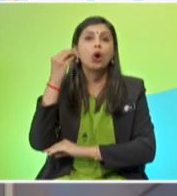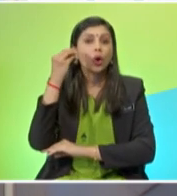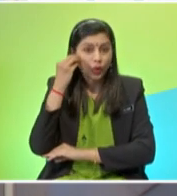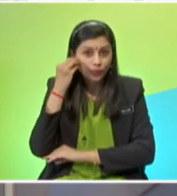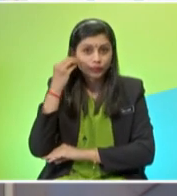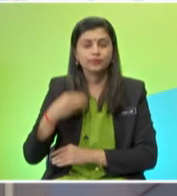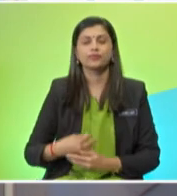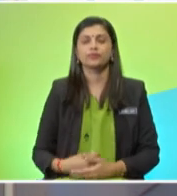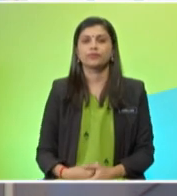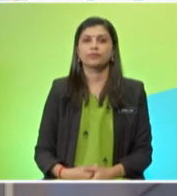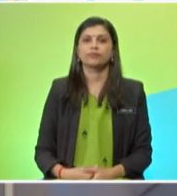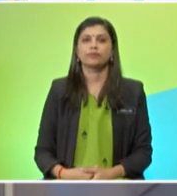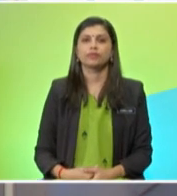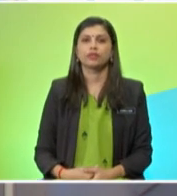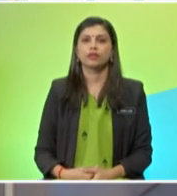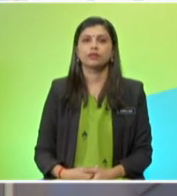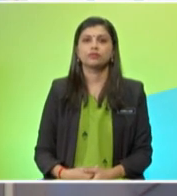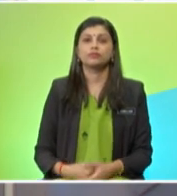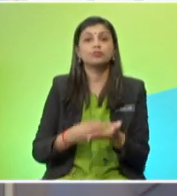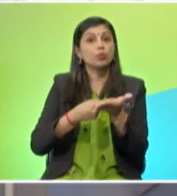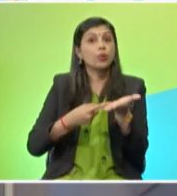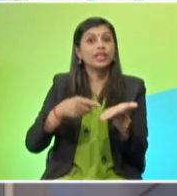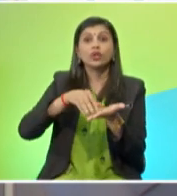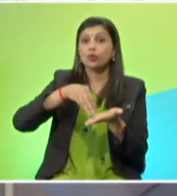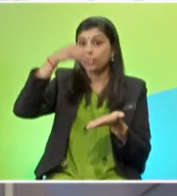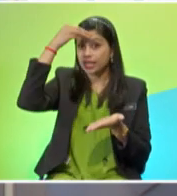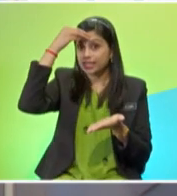BI 1.2.2, listen to and sing songs.